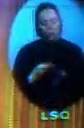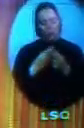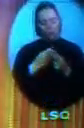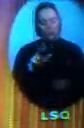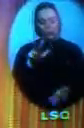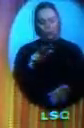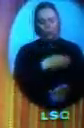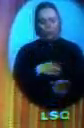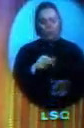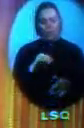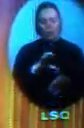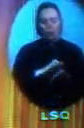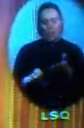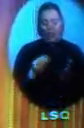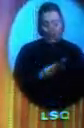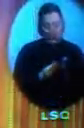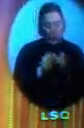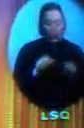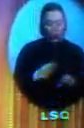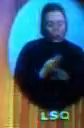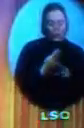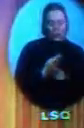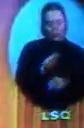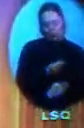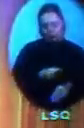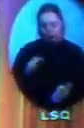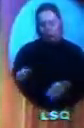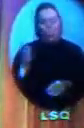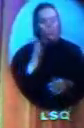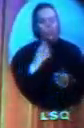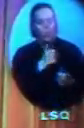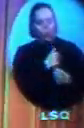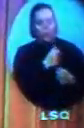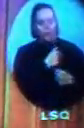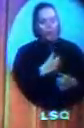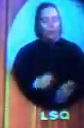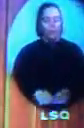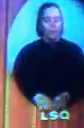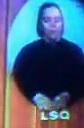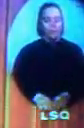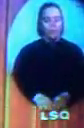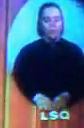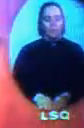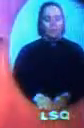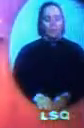which could then be invested in our veterans?